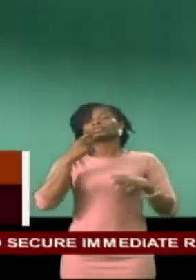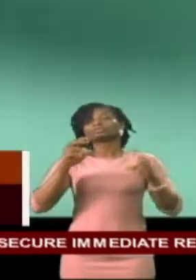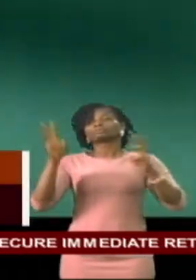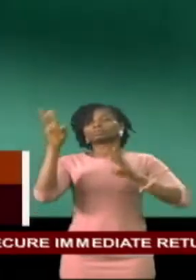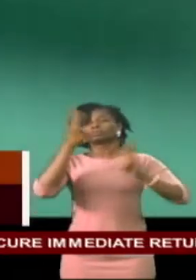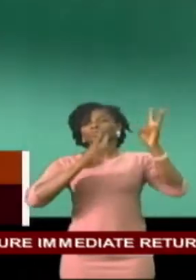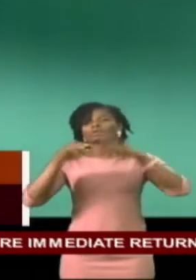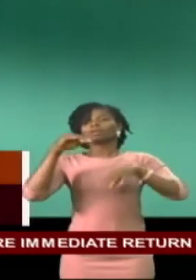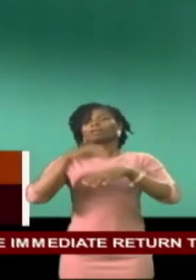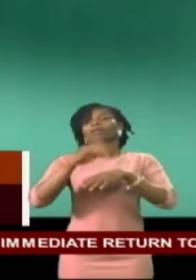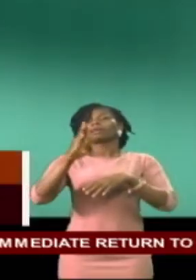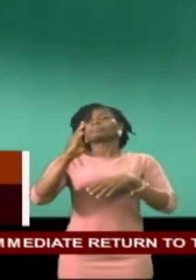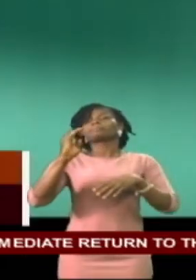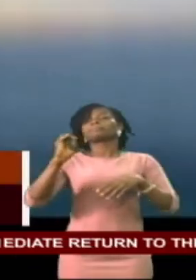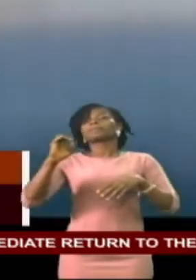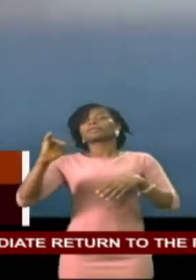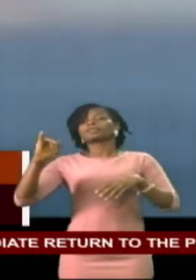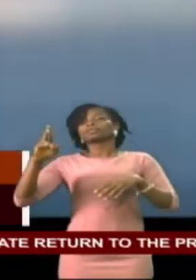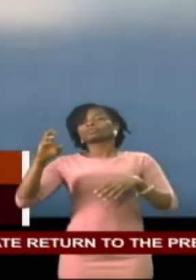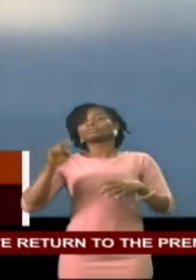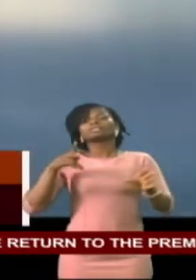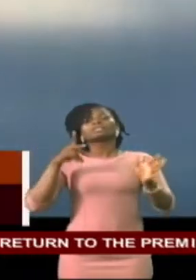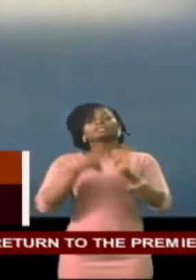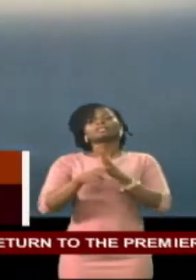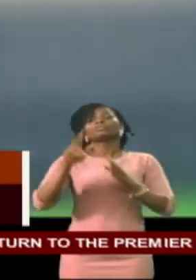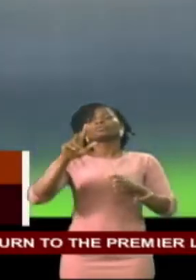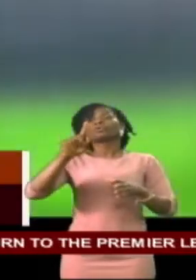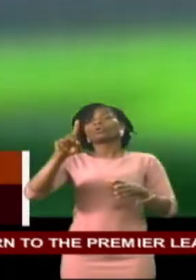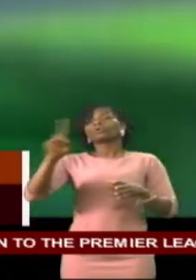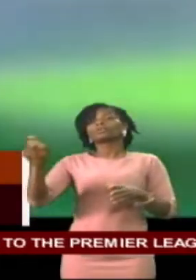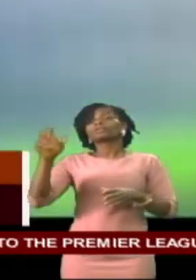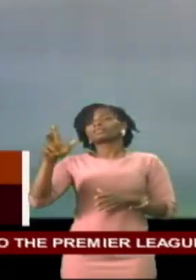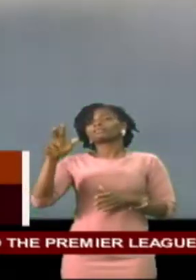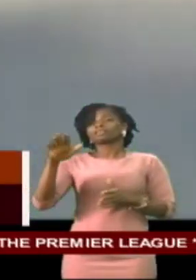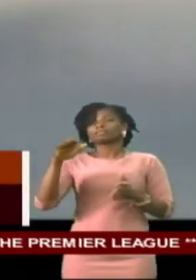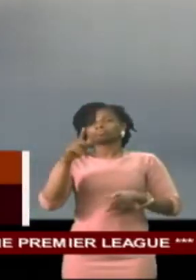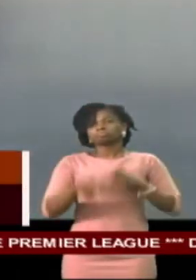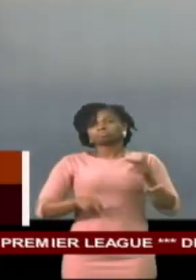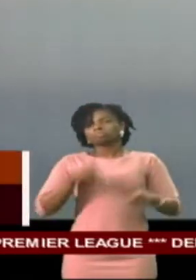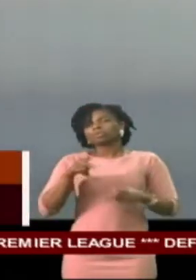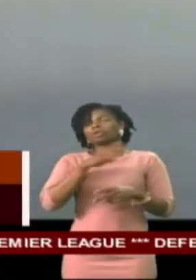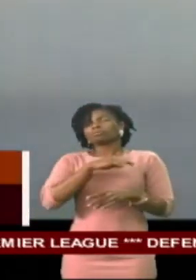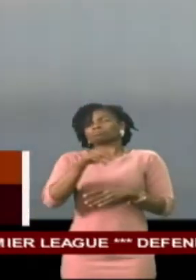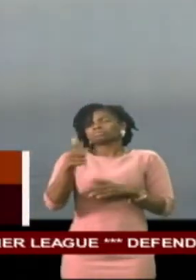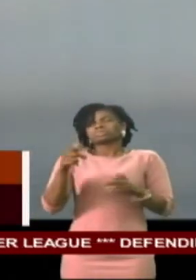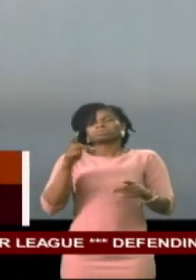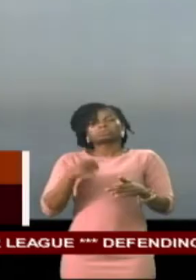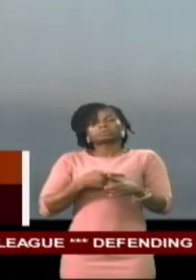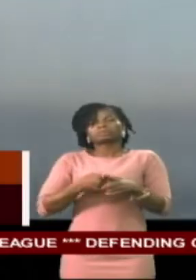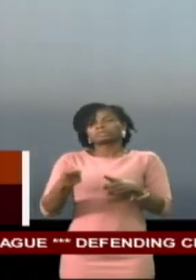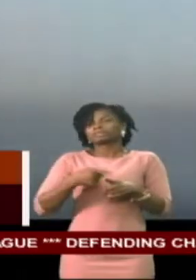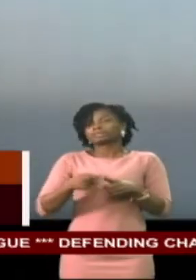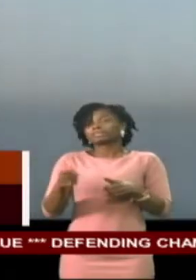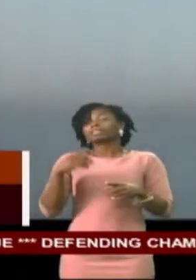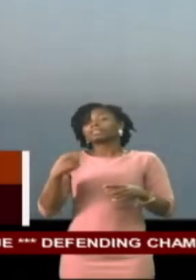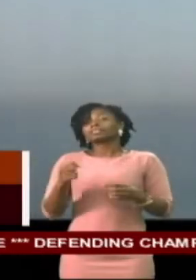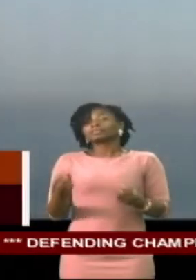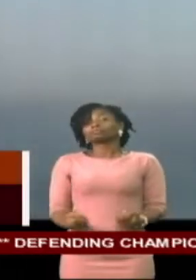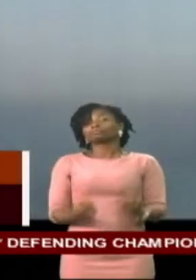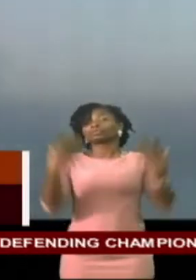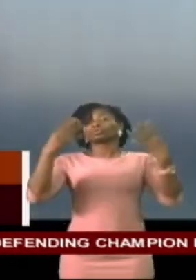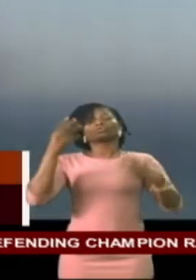Beirut, killing at least 135 people, while more than 5,000 others were injured. The explosion was the